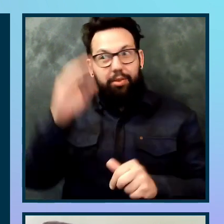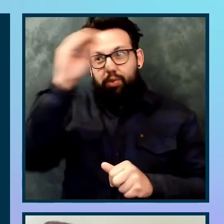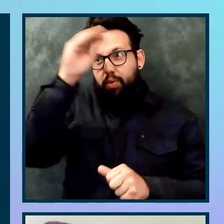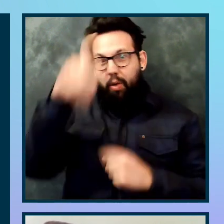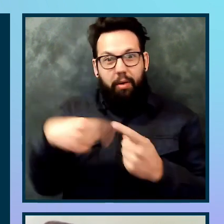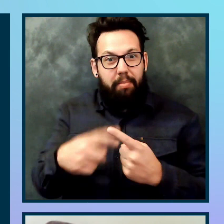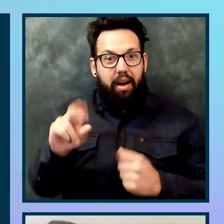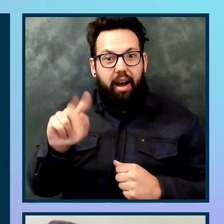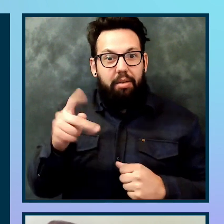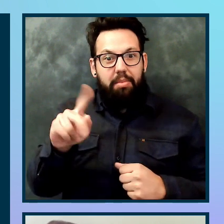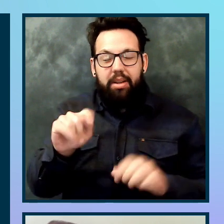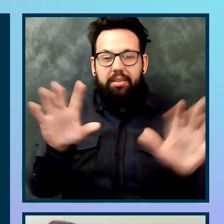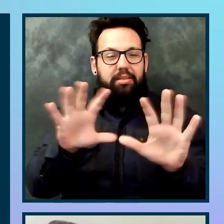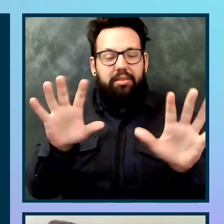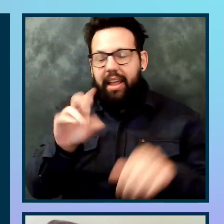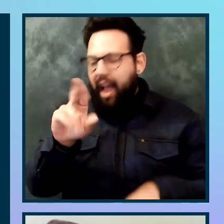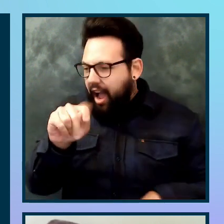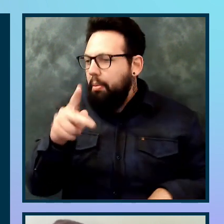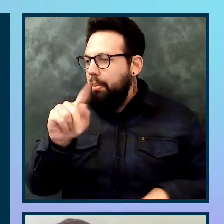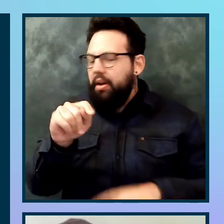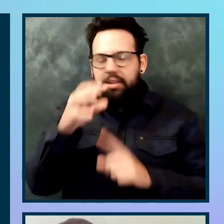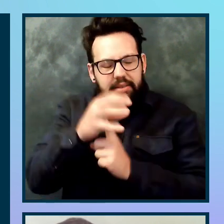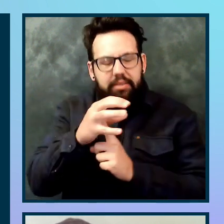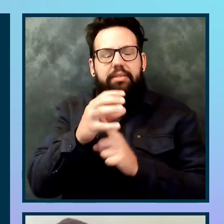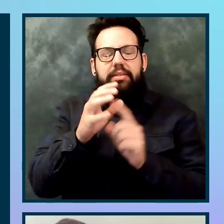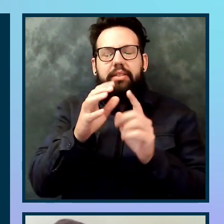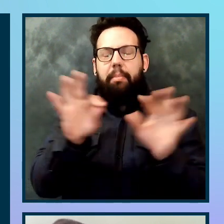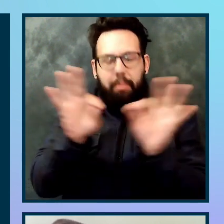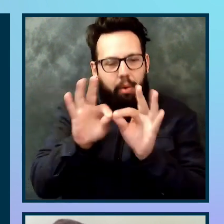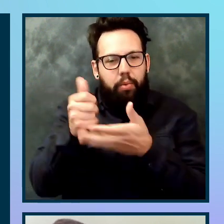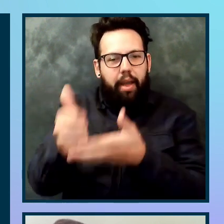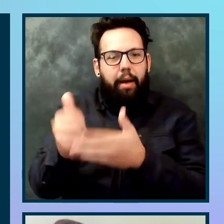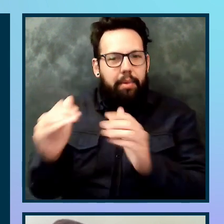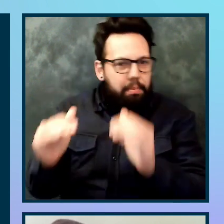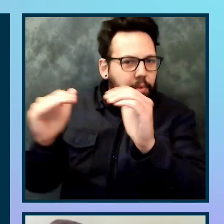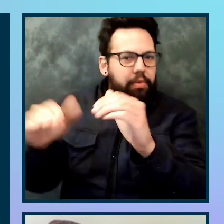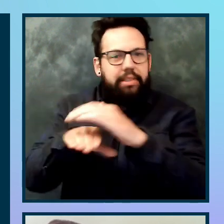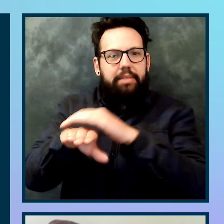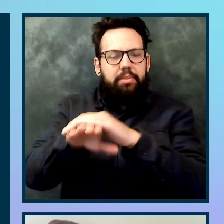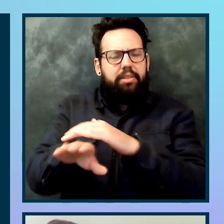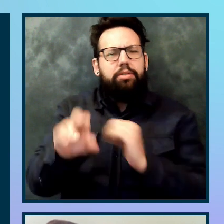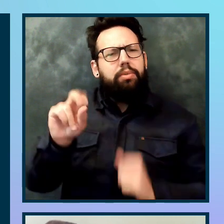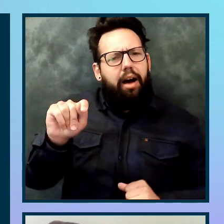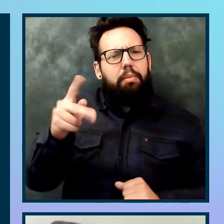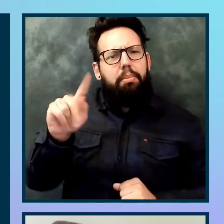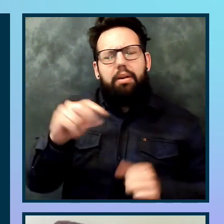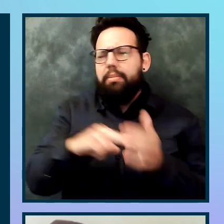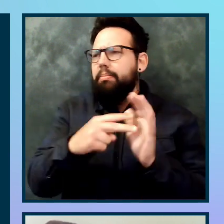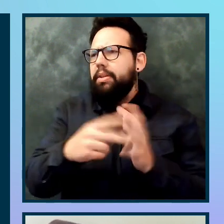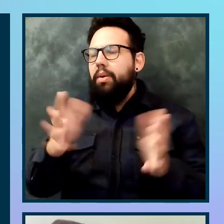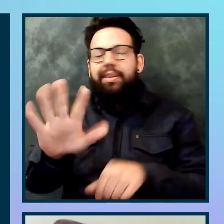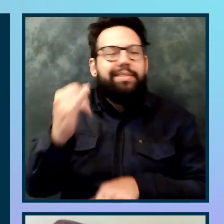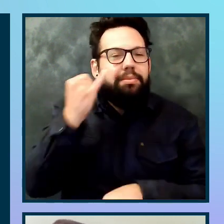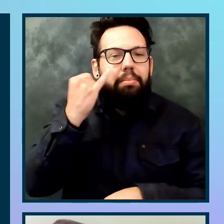in a number of ways to improve our accessibility. So for those of you who don't know, the output element, basically if you had like say a